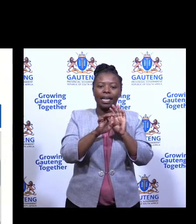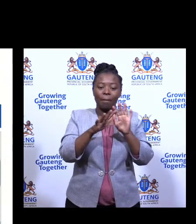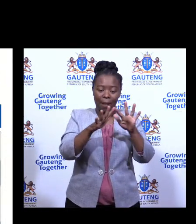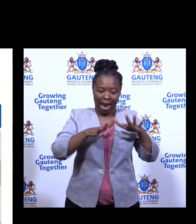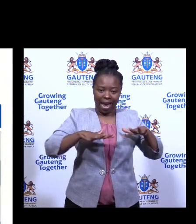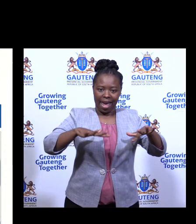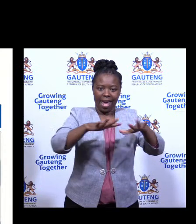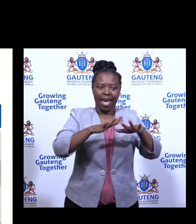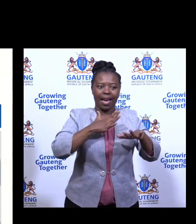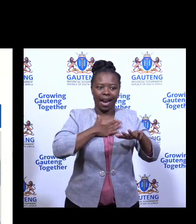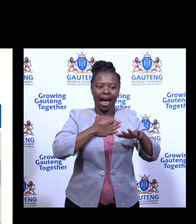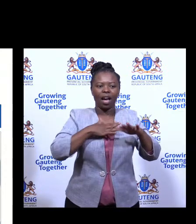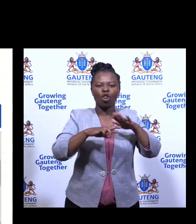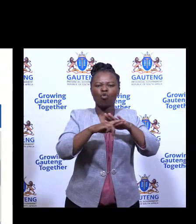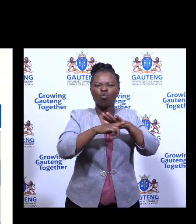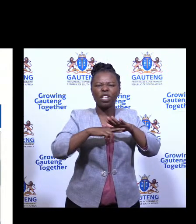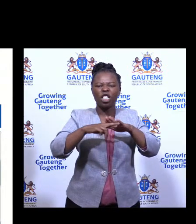A